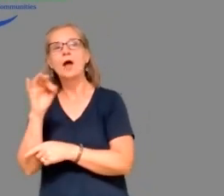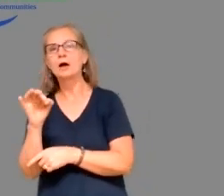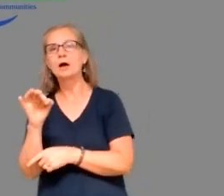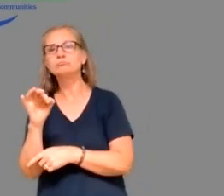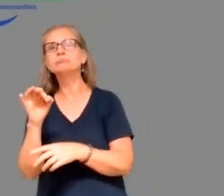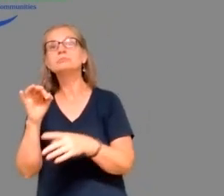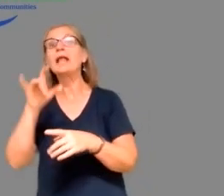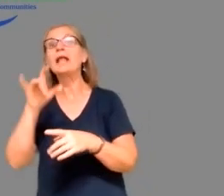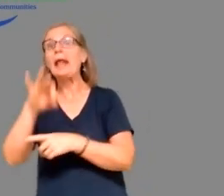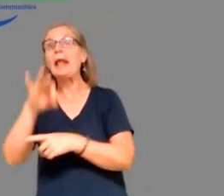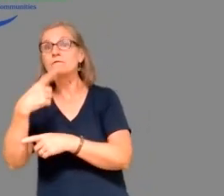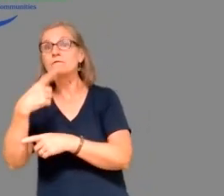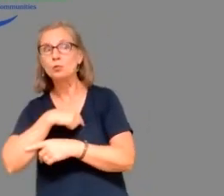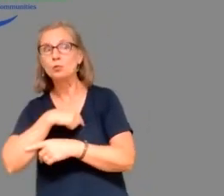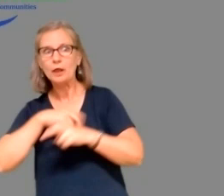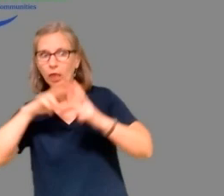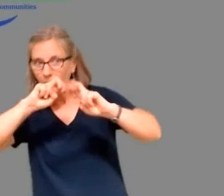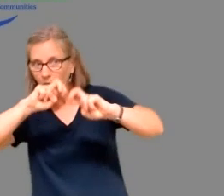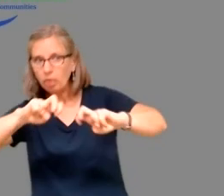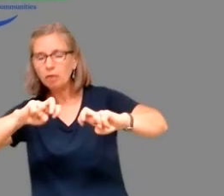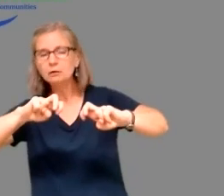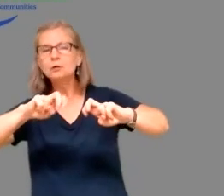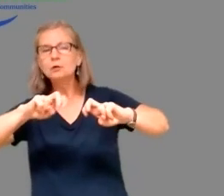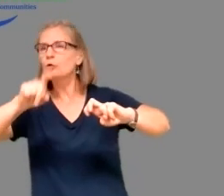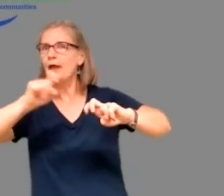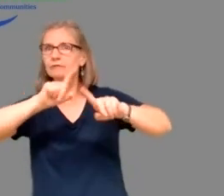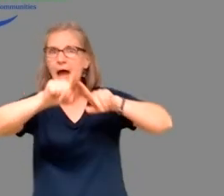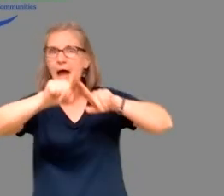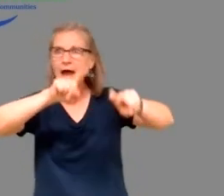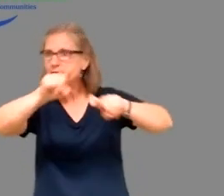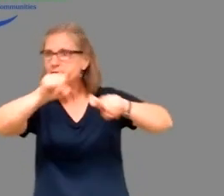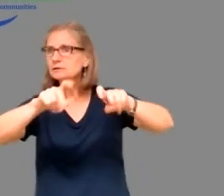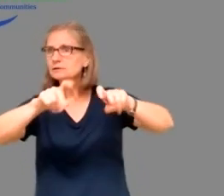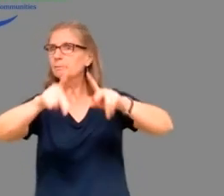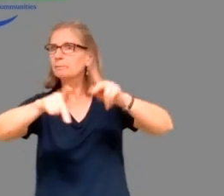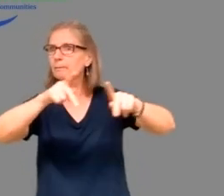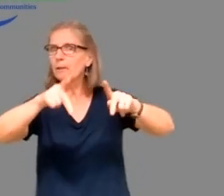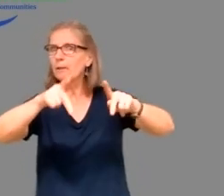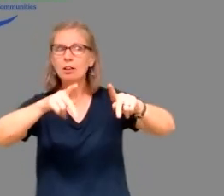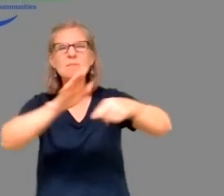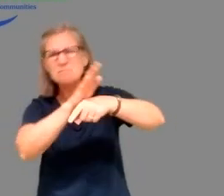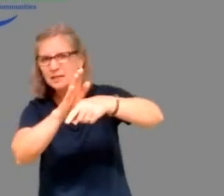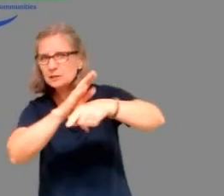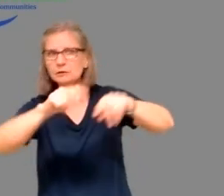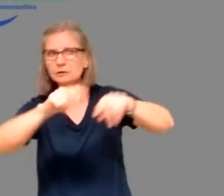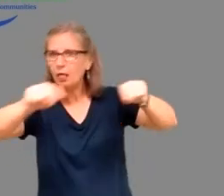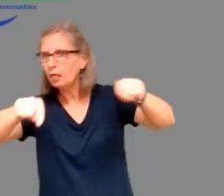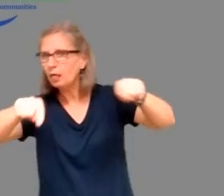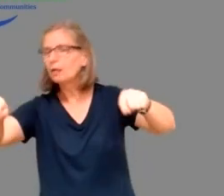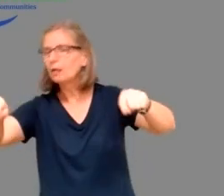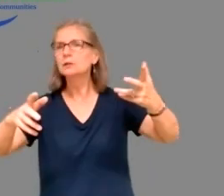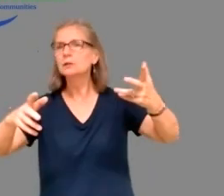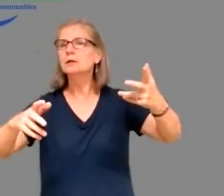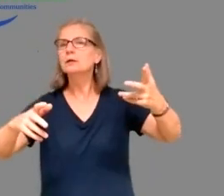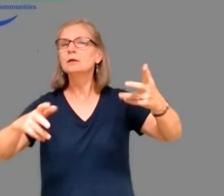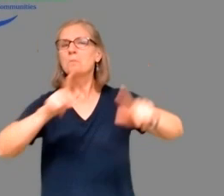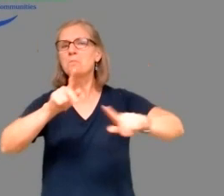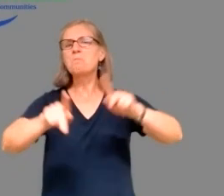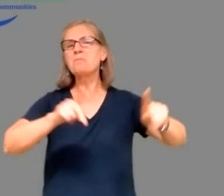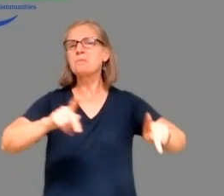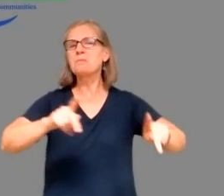to sometimes addressing a place of business or something like that. There's a concern sometimes